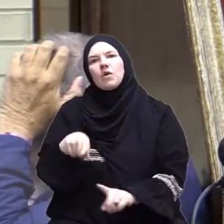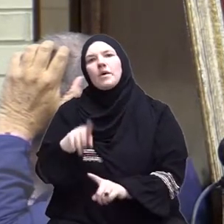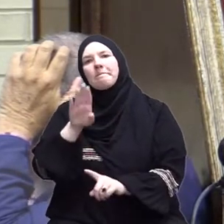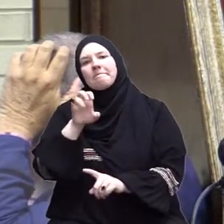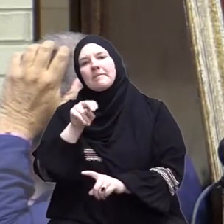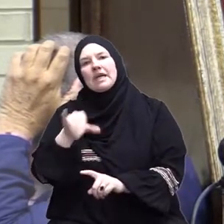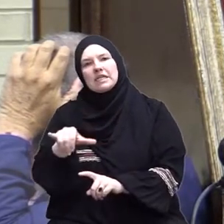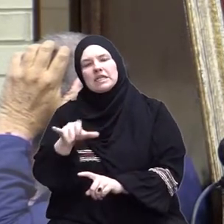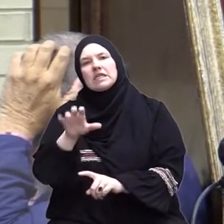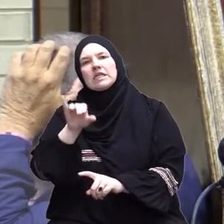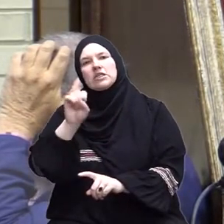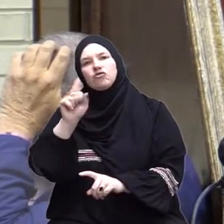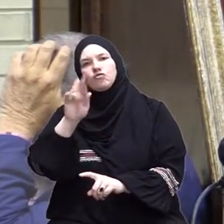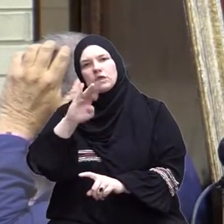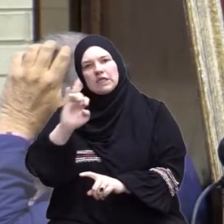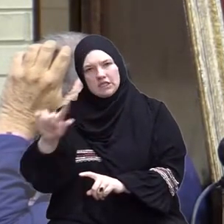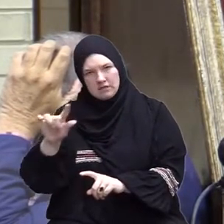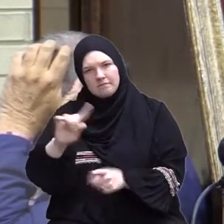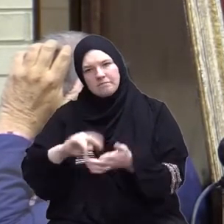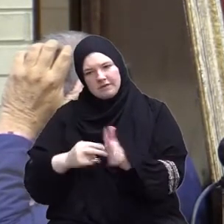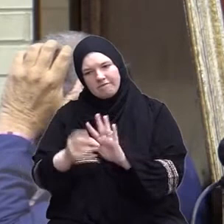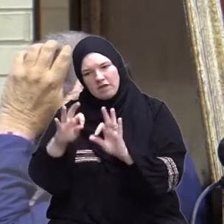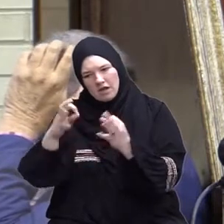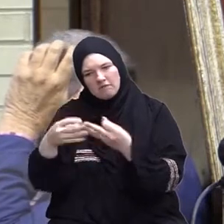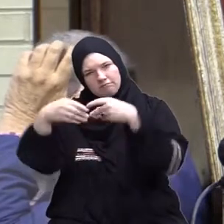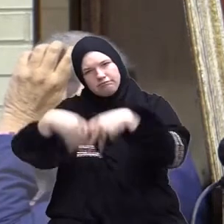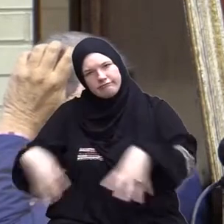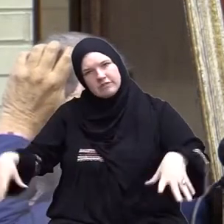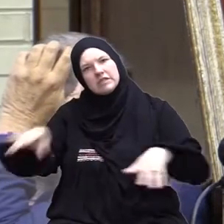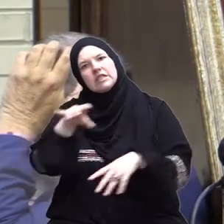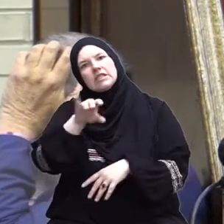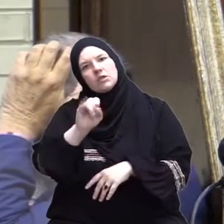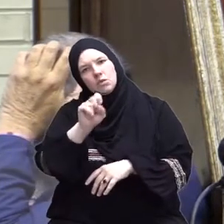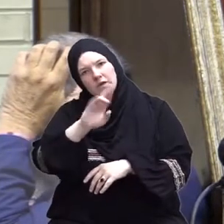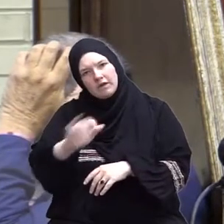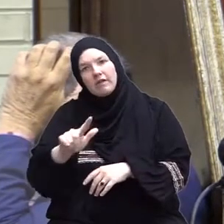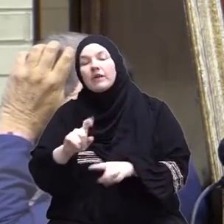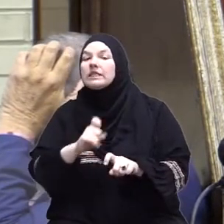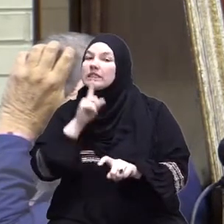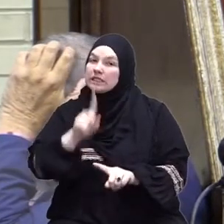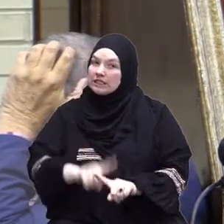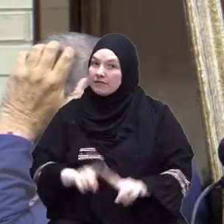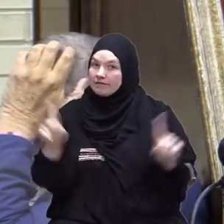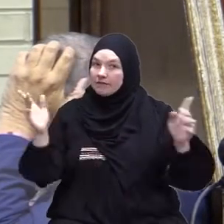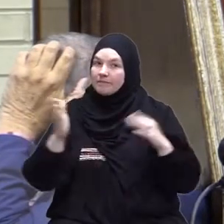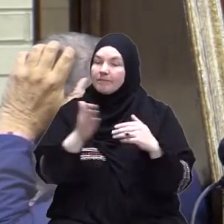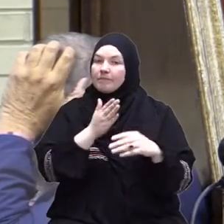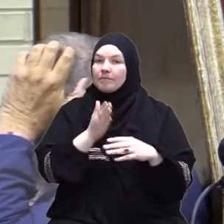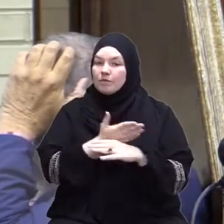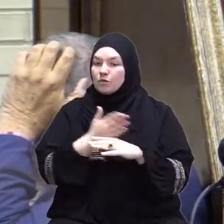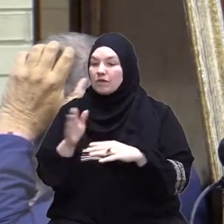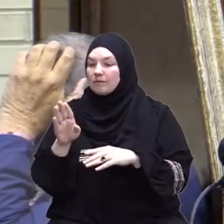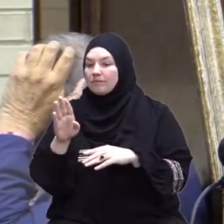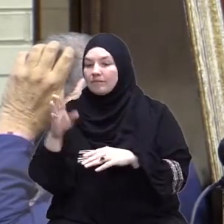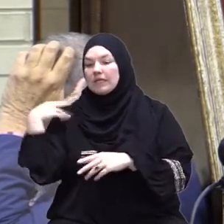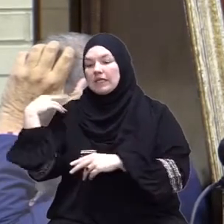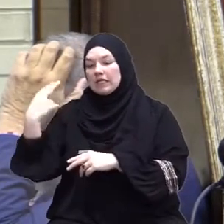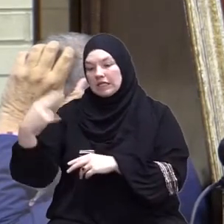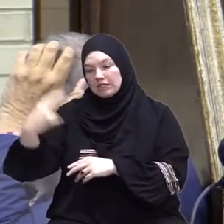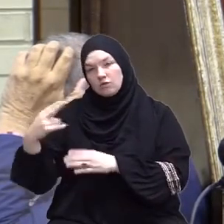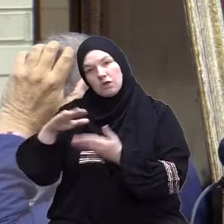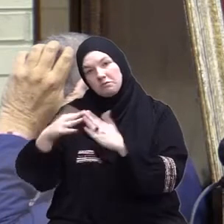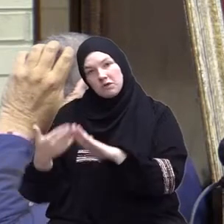Israel. That must be significant, okay? And there is a difference between Bani Israel, the